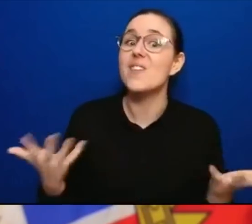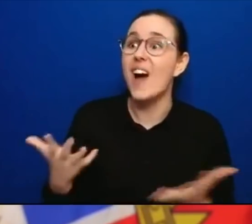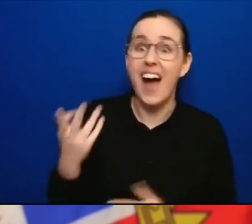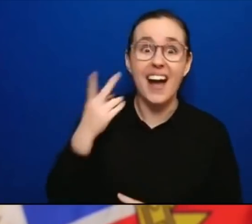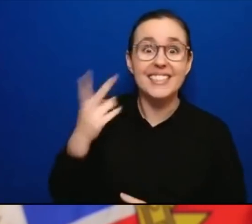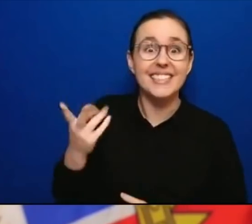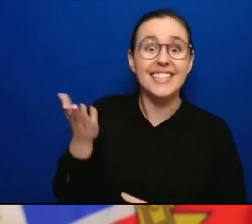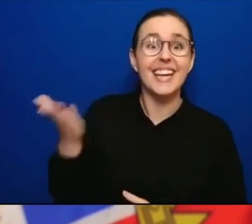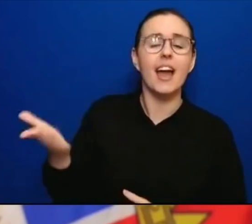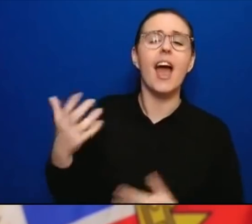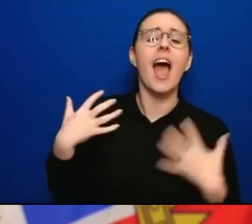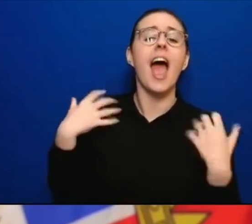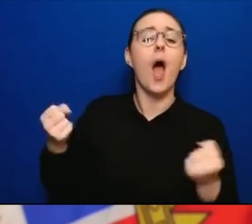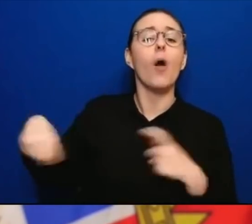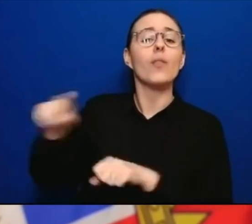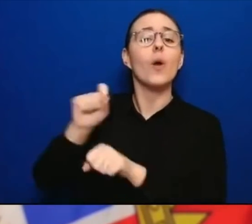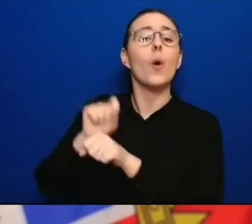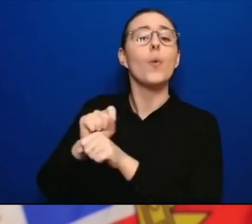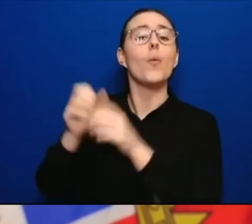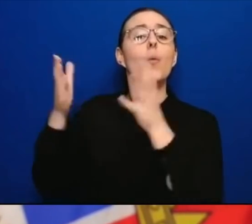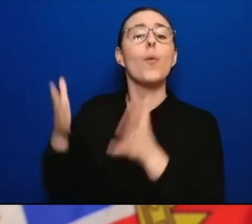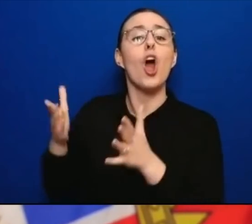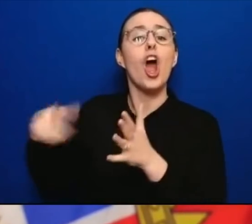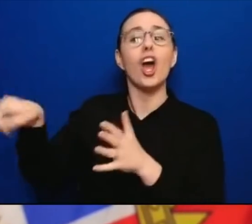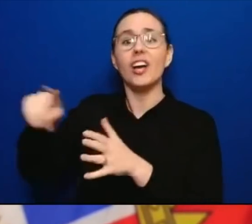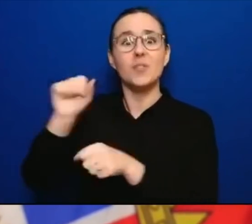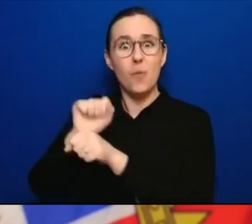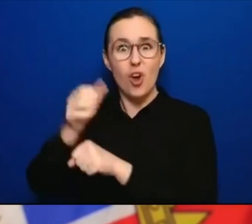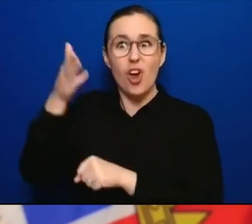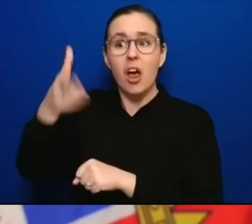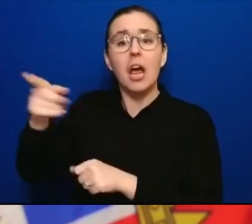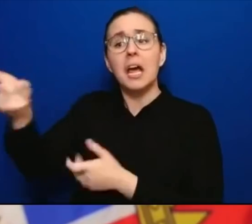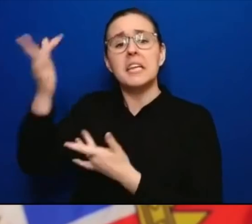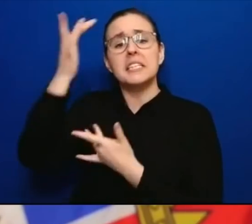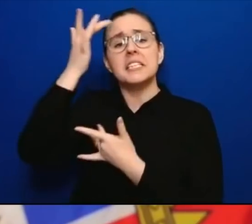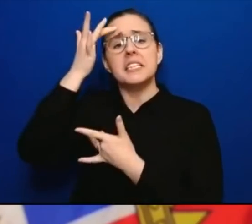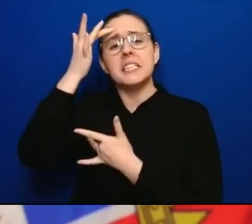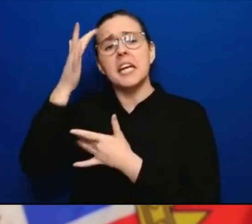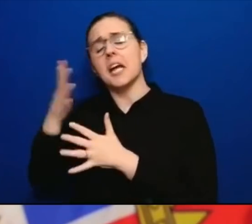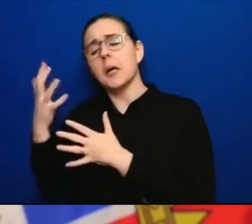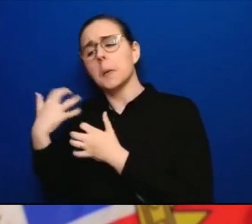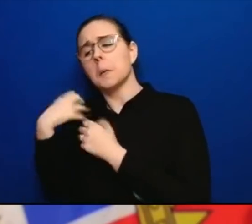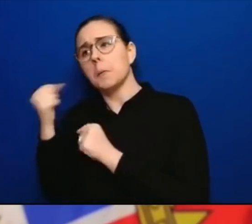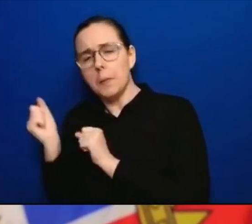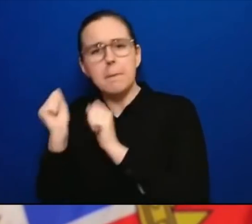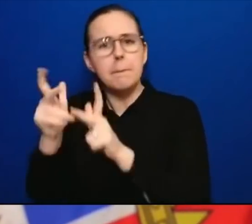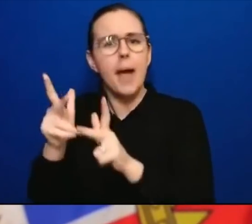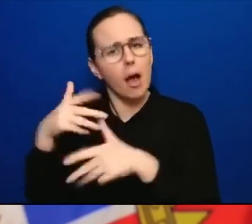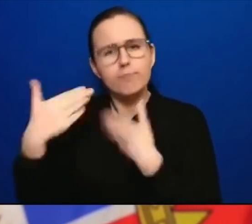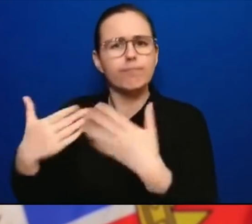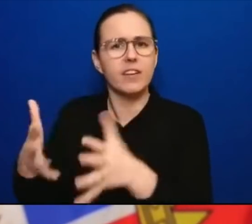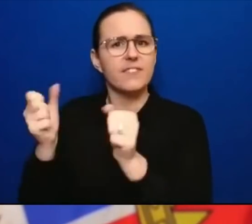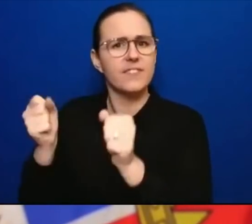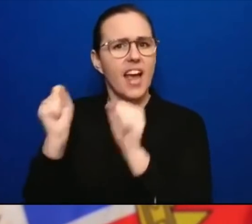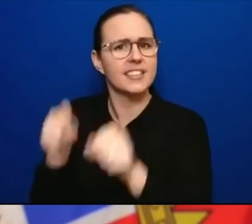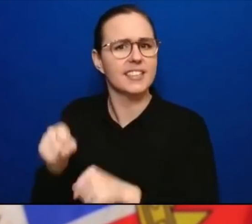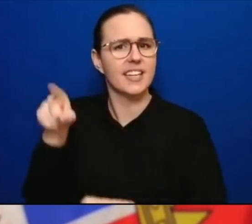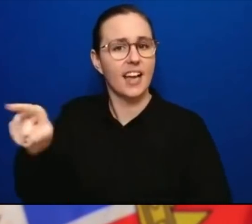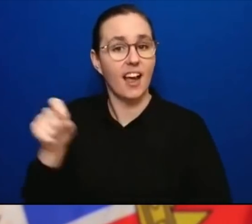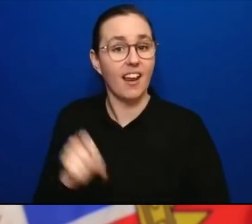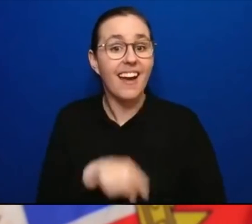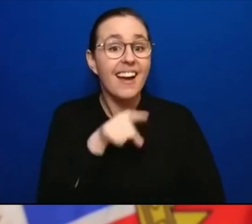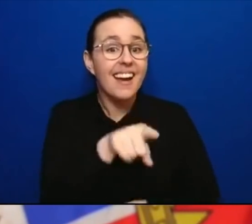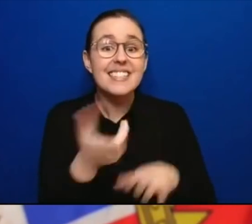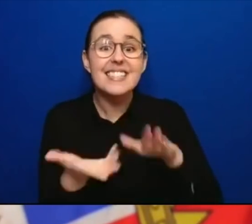the rates of hospitalization and the rates of people dying have been much, much less because of